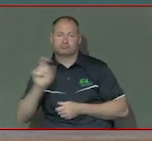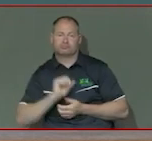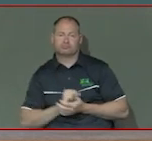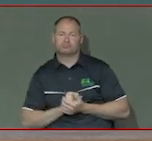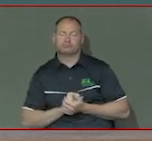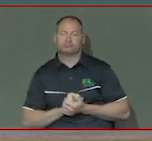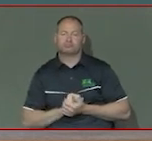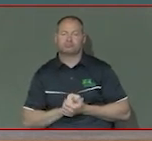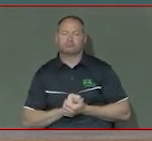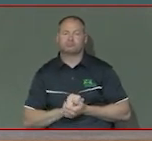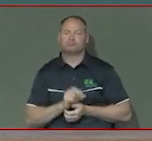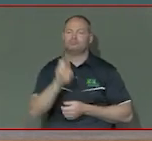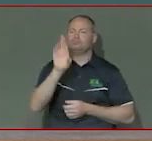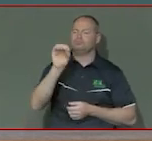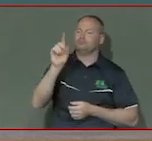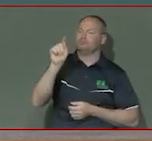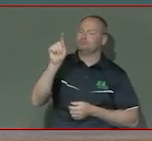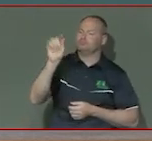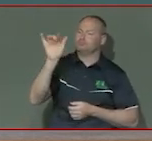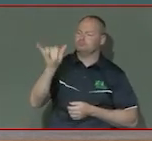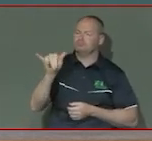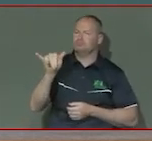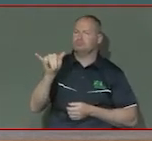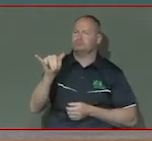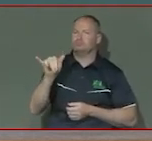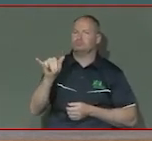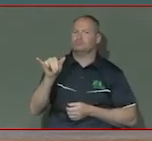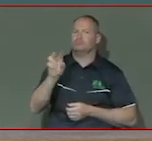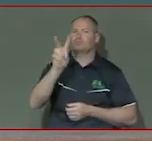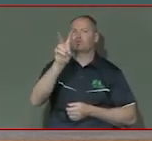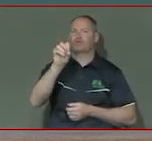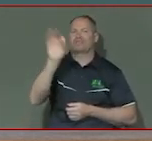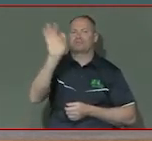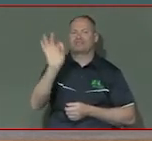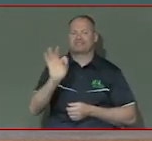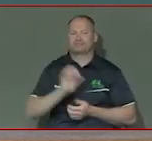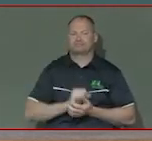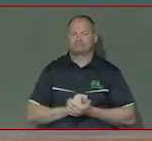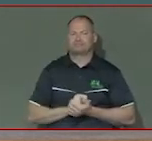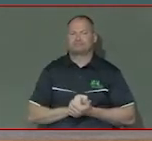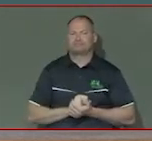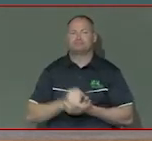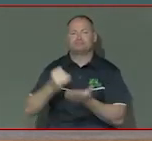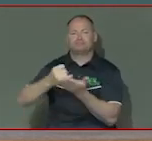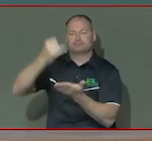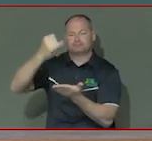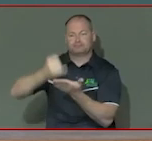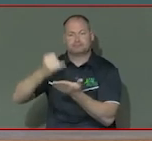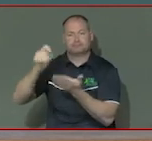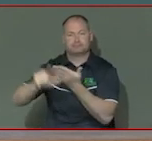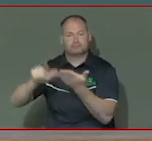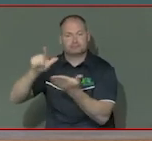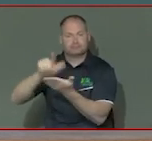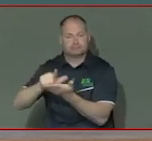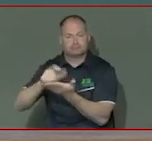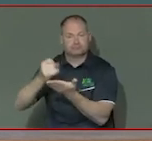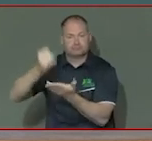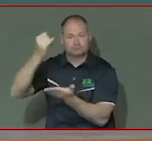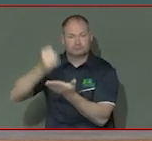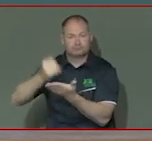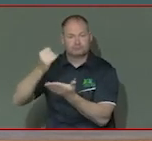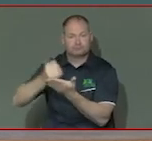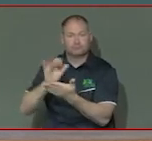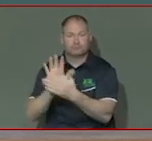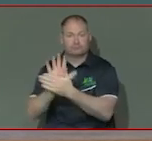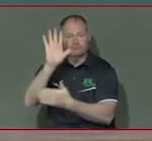our ROTCE is, let's say, 20%, and our interest on the loan is